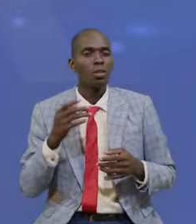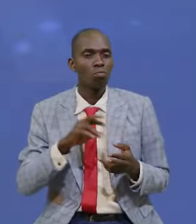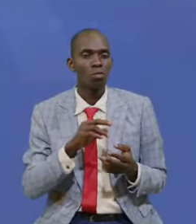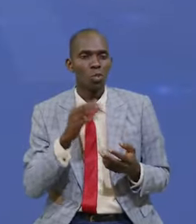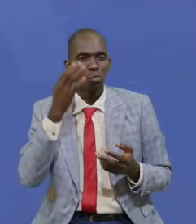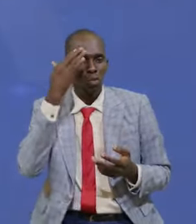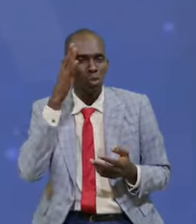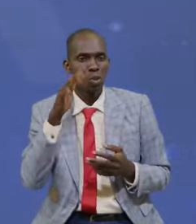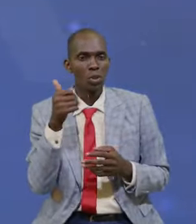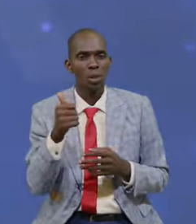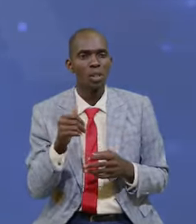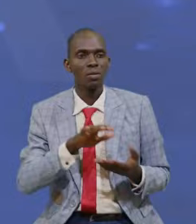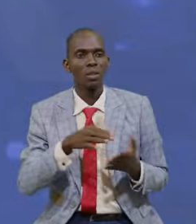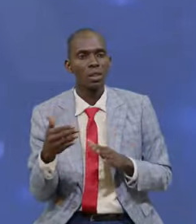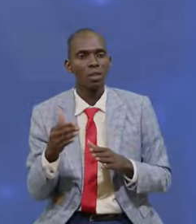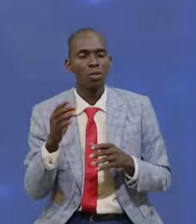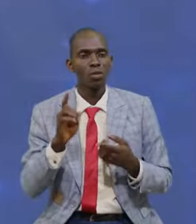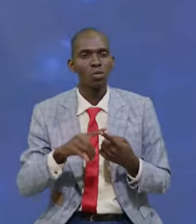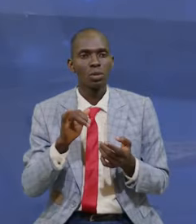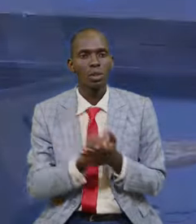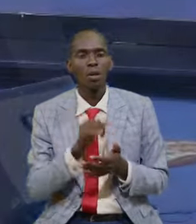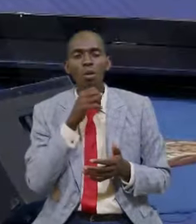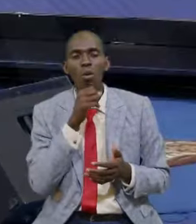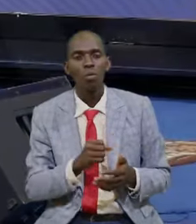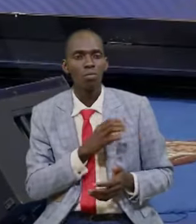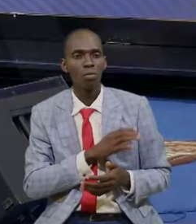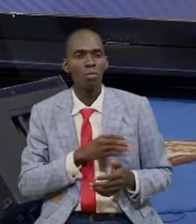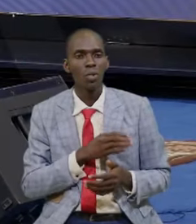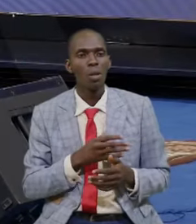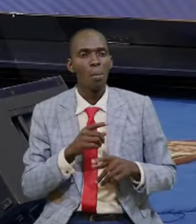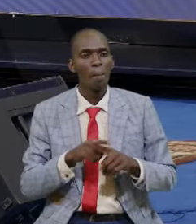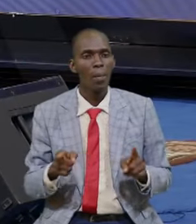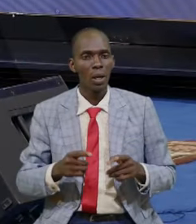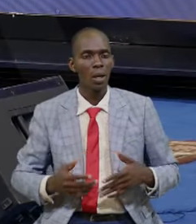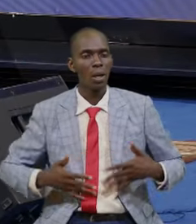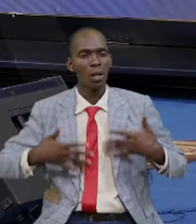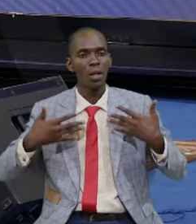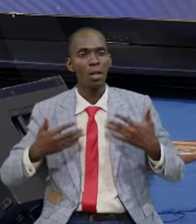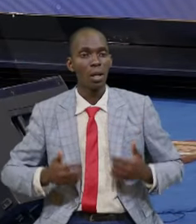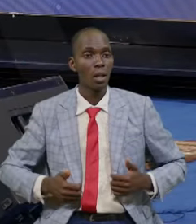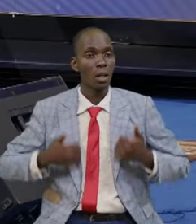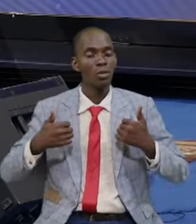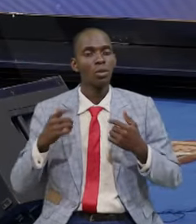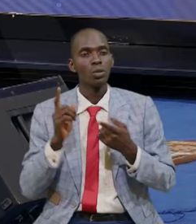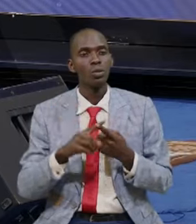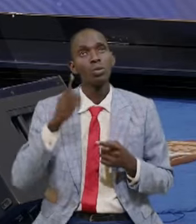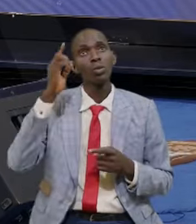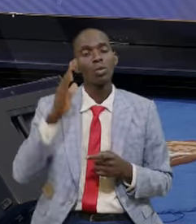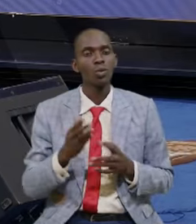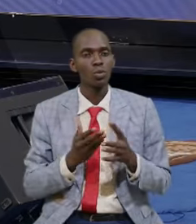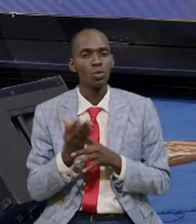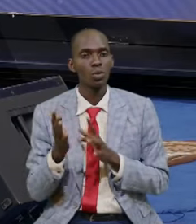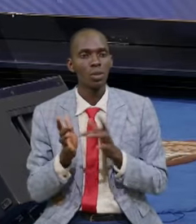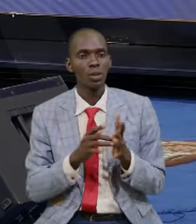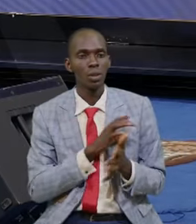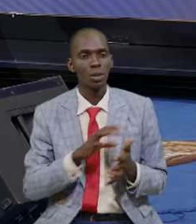dead unto that old lifestyle, but alive unto God through Jesus